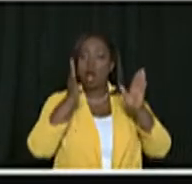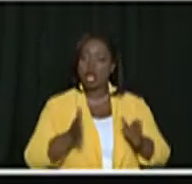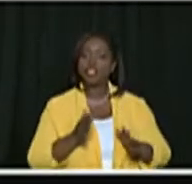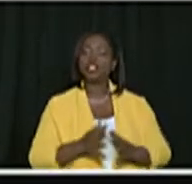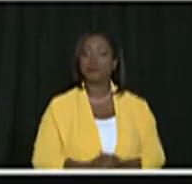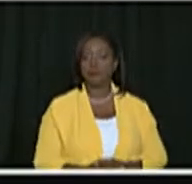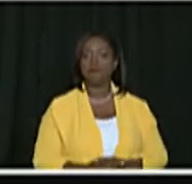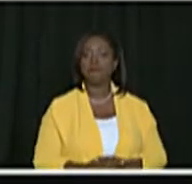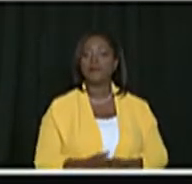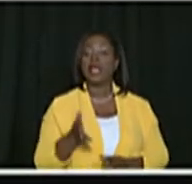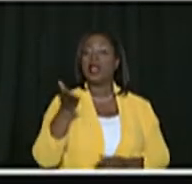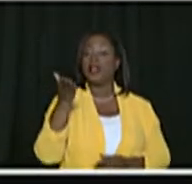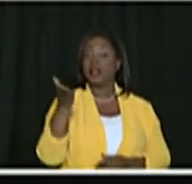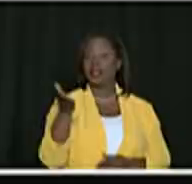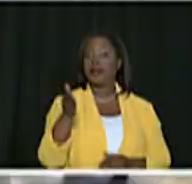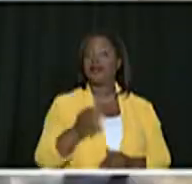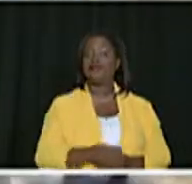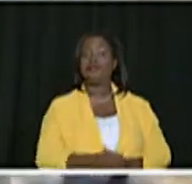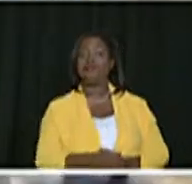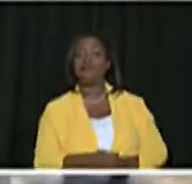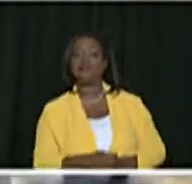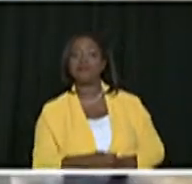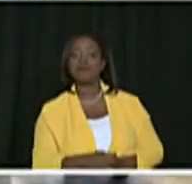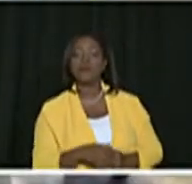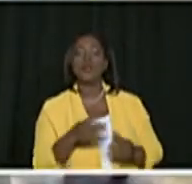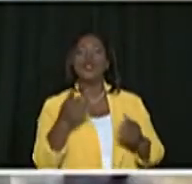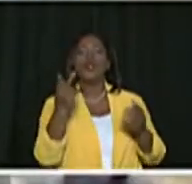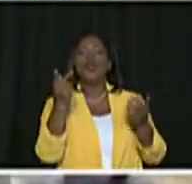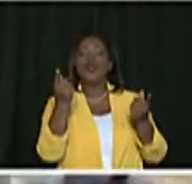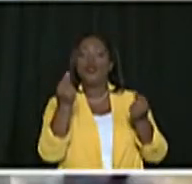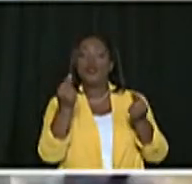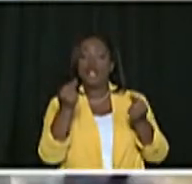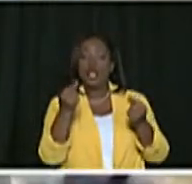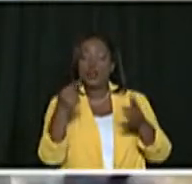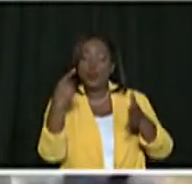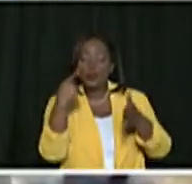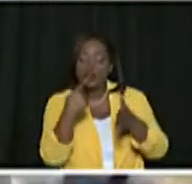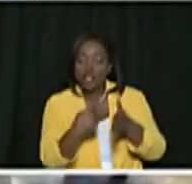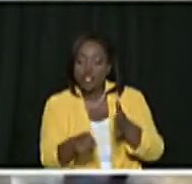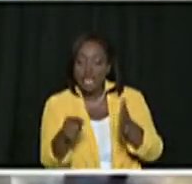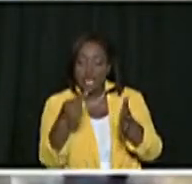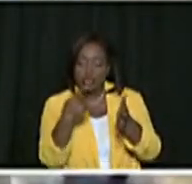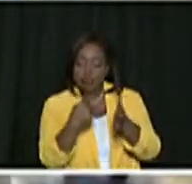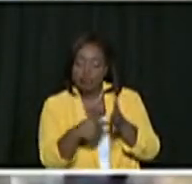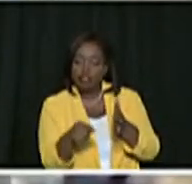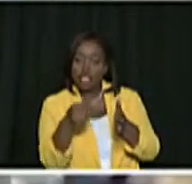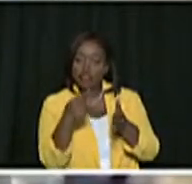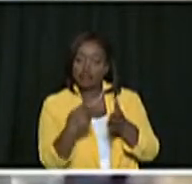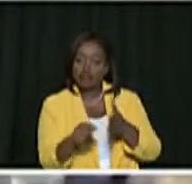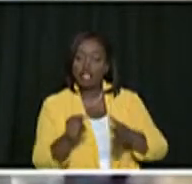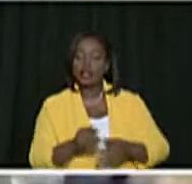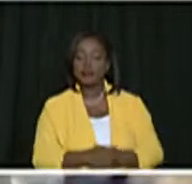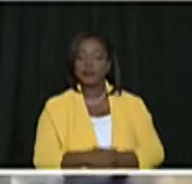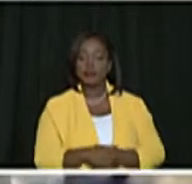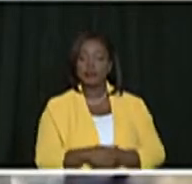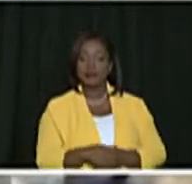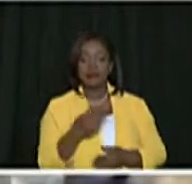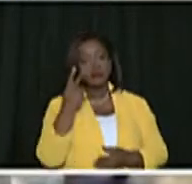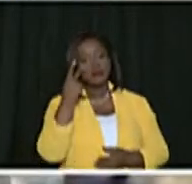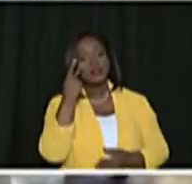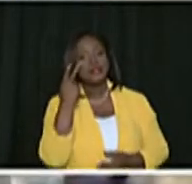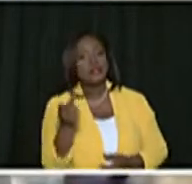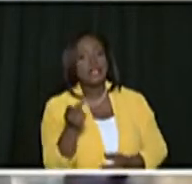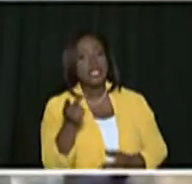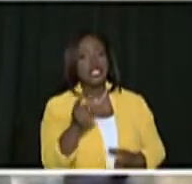would normally do a screening. Yes, so Ms. Grace spoke to of the strength and difficulty tool. Then we use